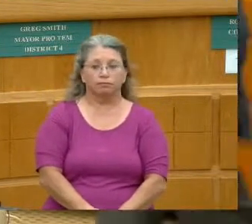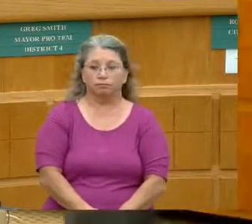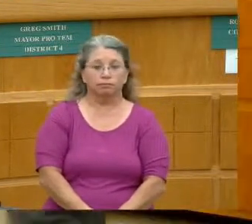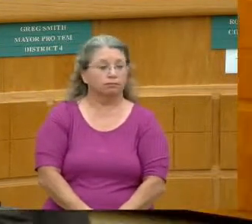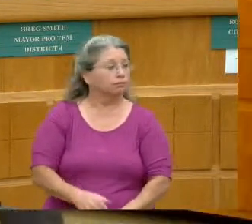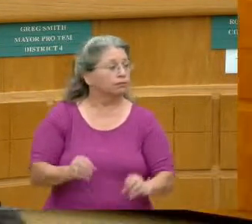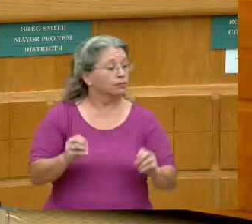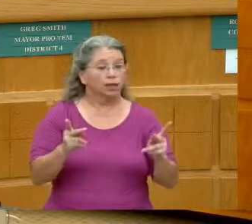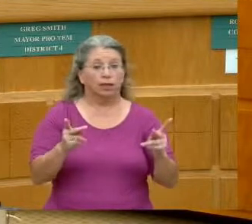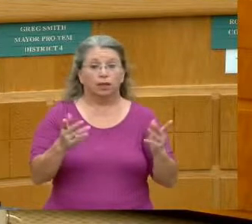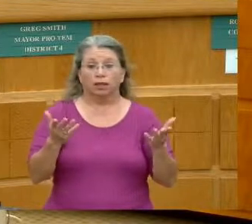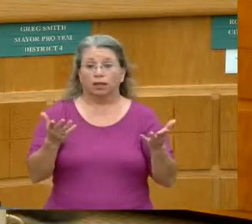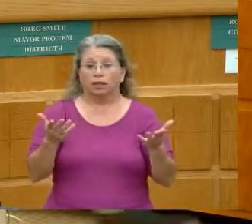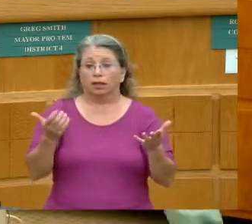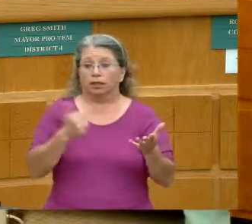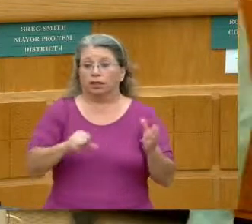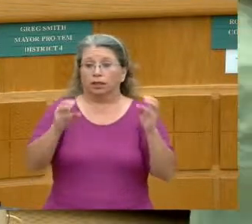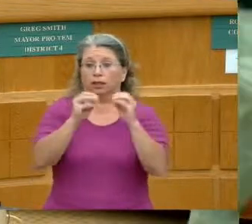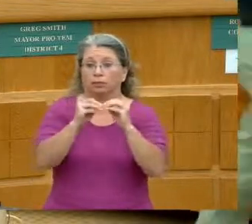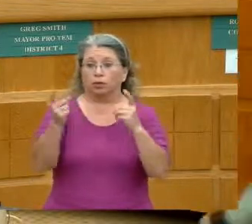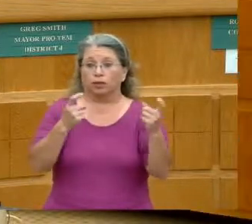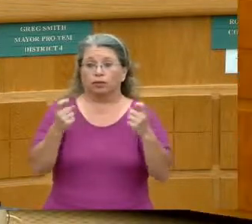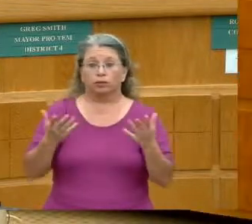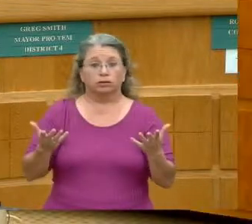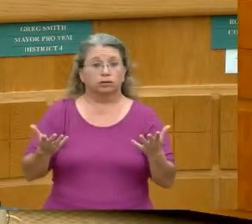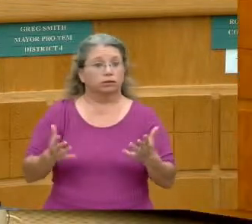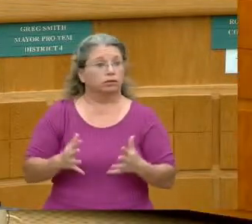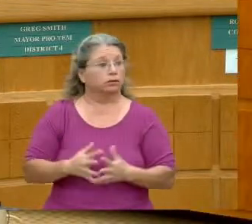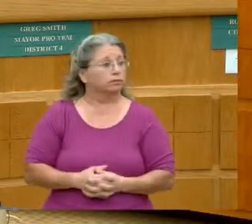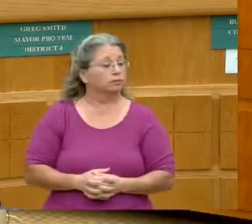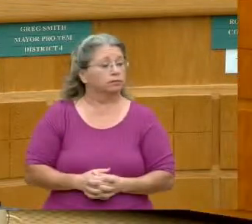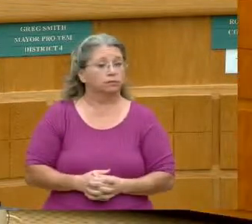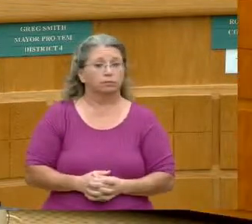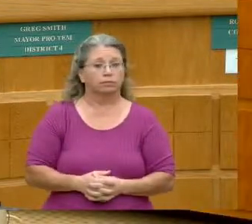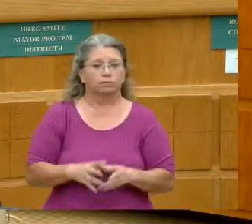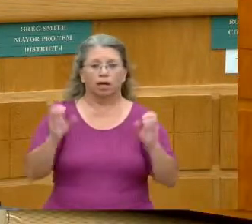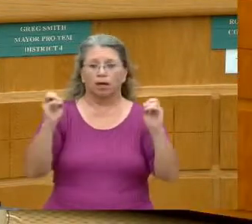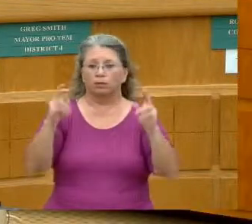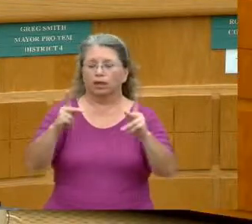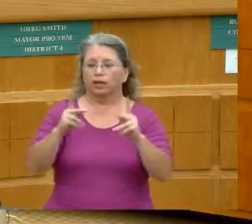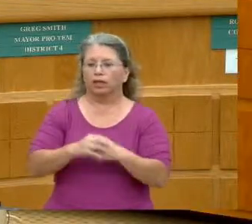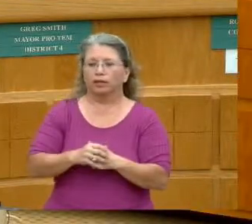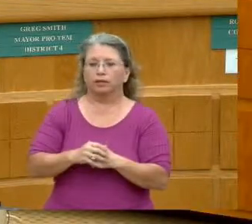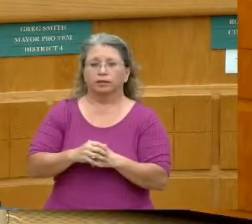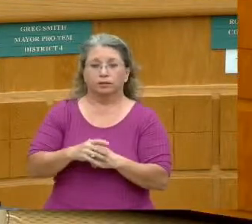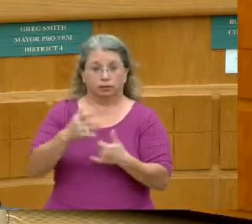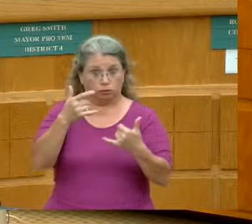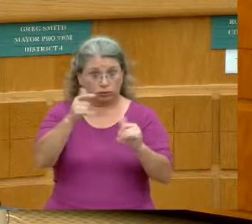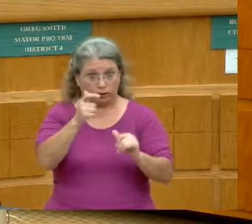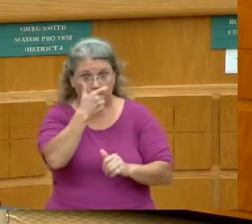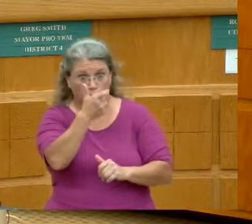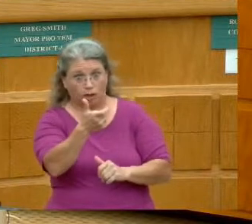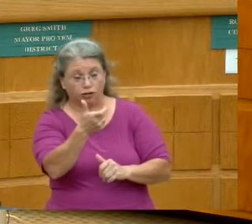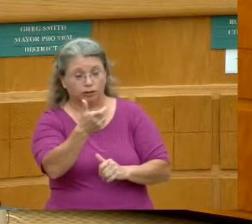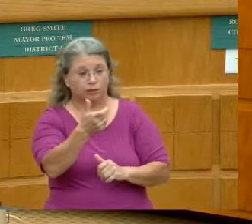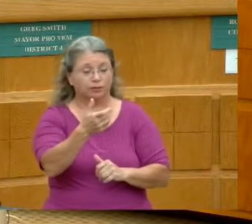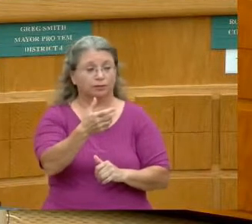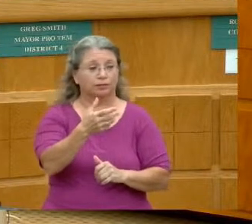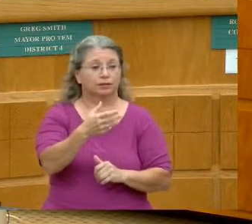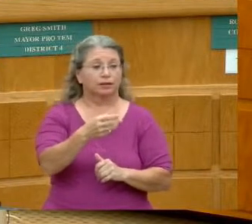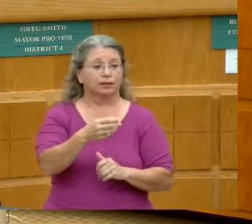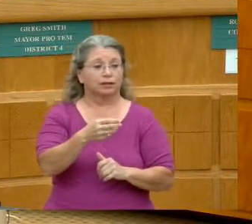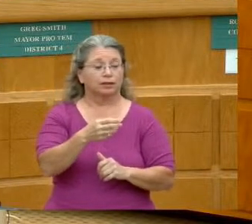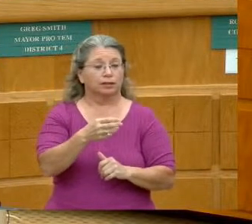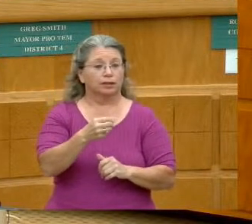Let's see, do we have any additional questions? Okay, for those that are still watching and who track it daily, the